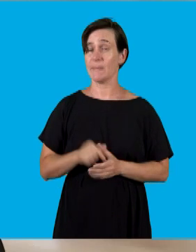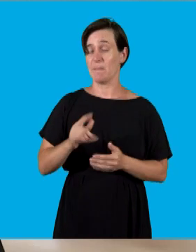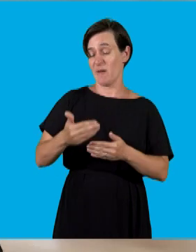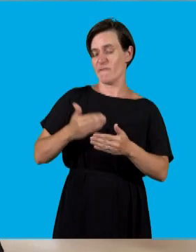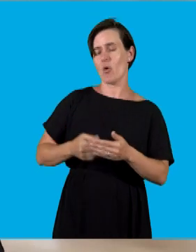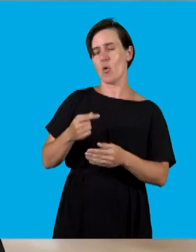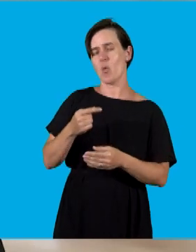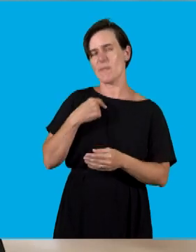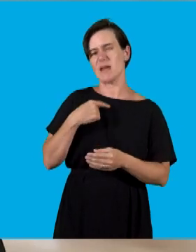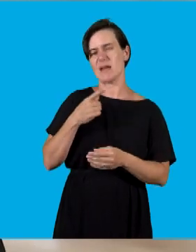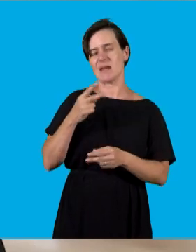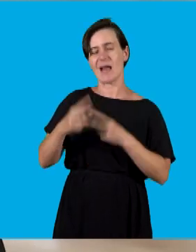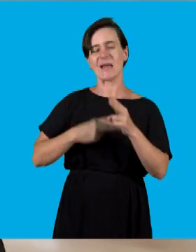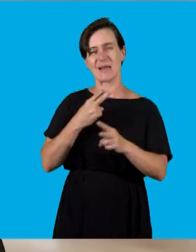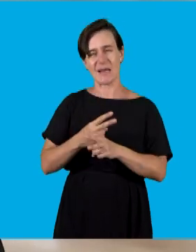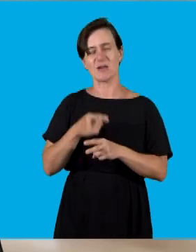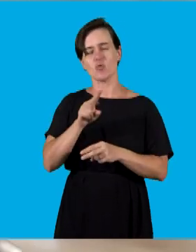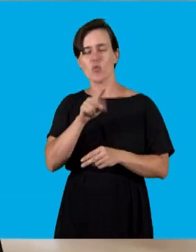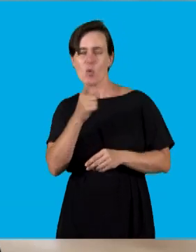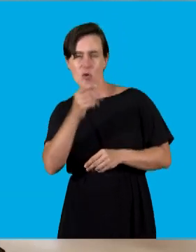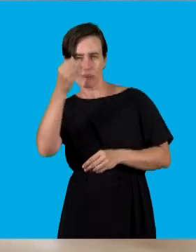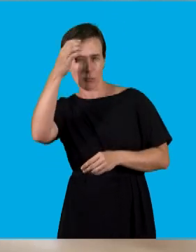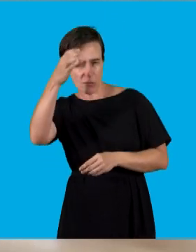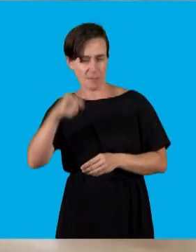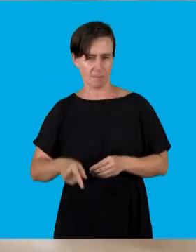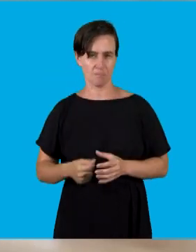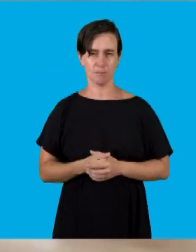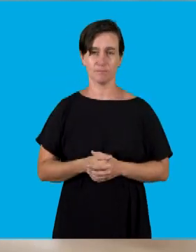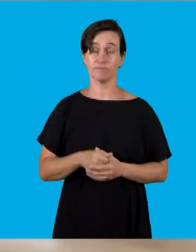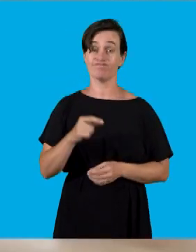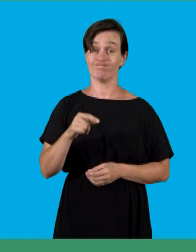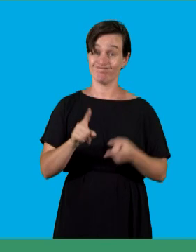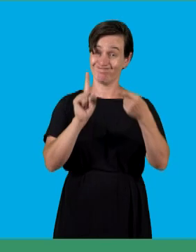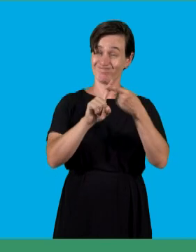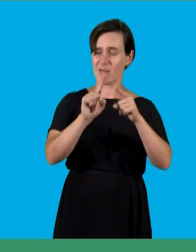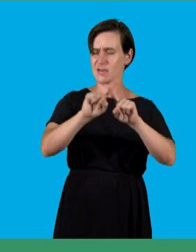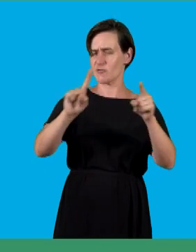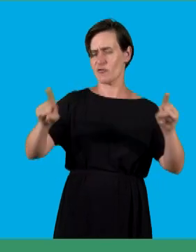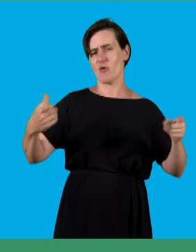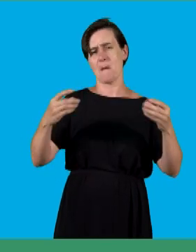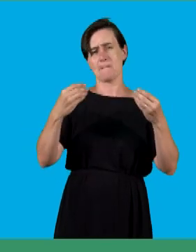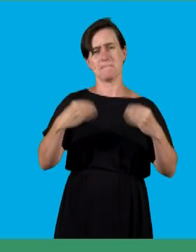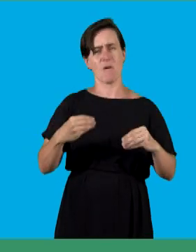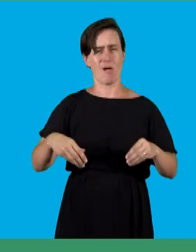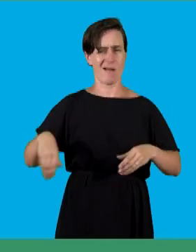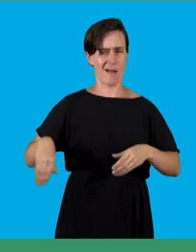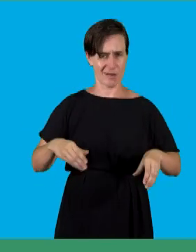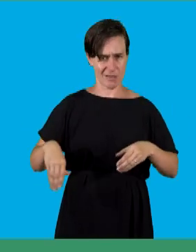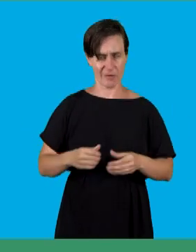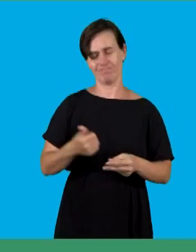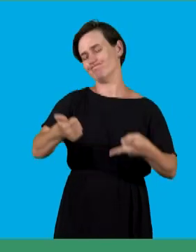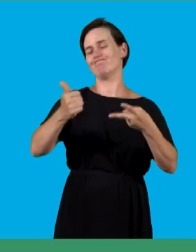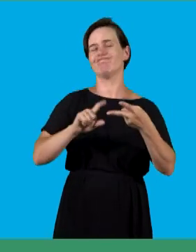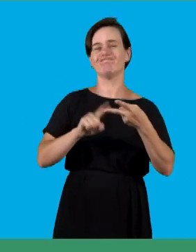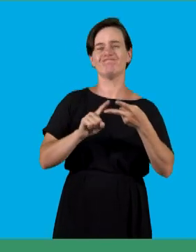at the concepts that we have covered in this lesson. We have looked at the different marketing activities,